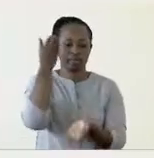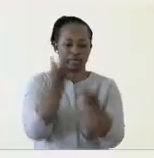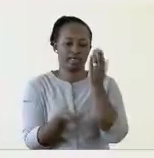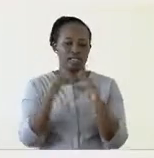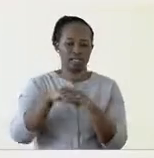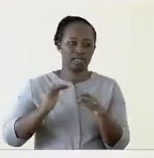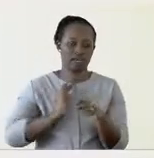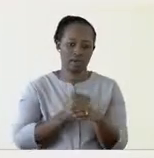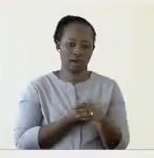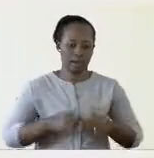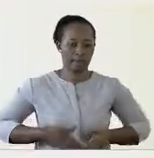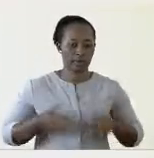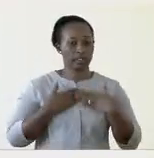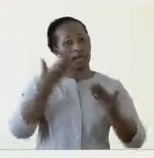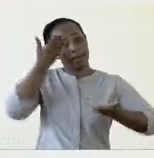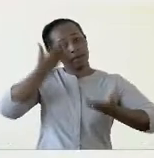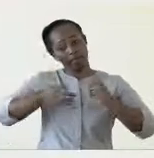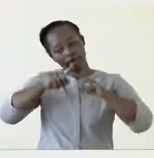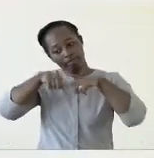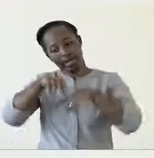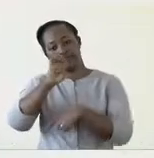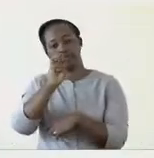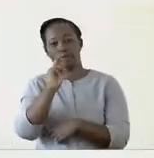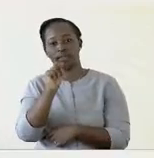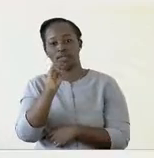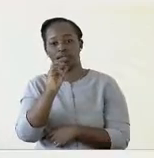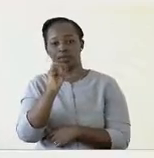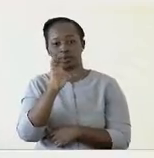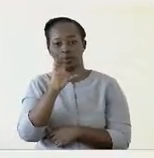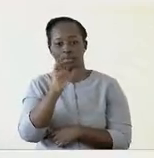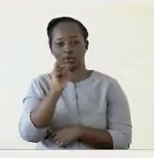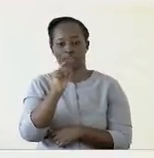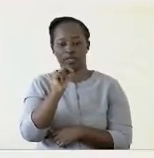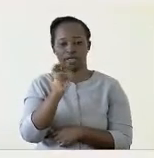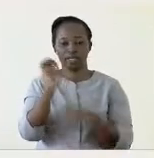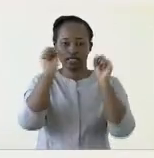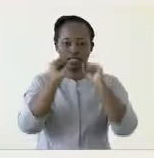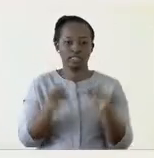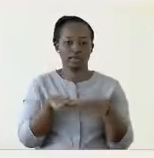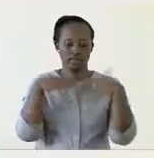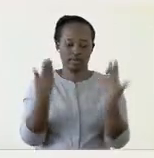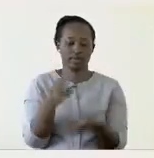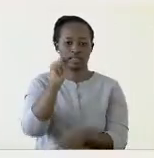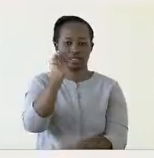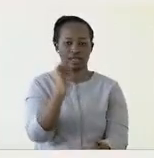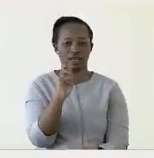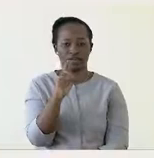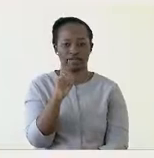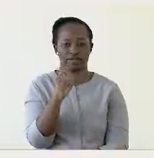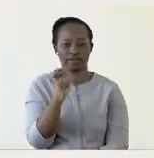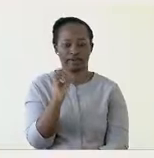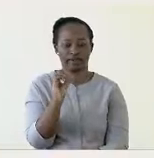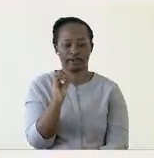by either endocrine system or by the nervous system. Let's try to the internal